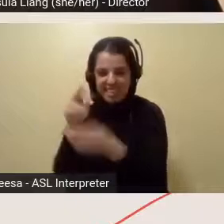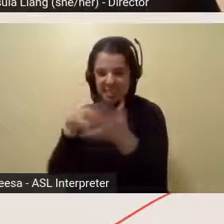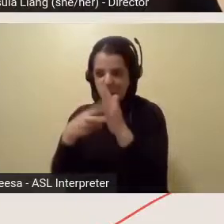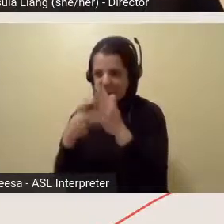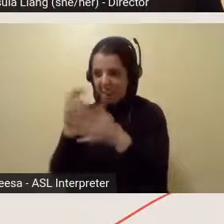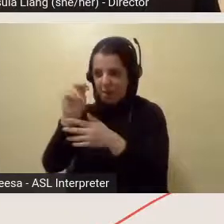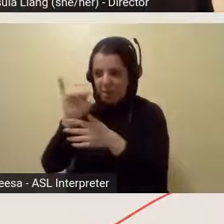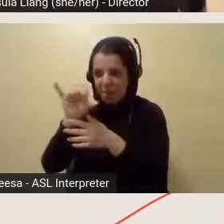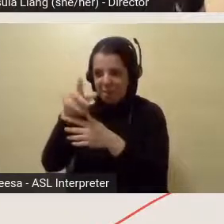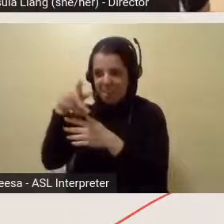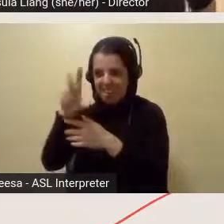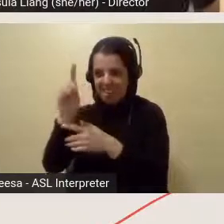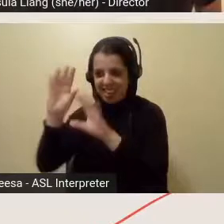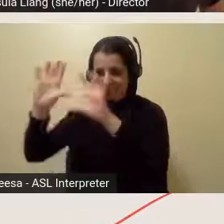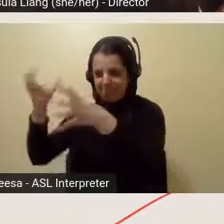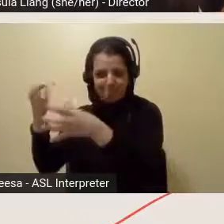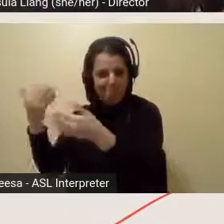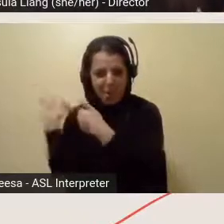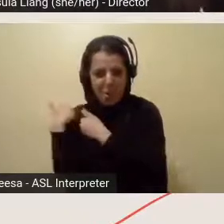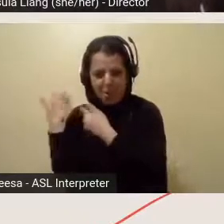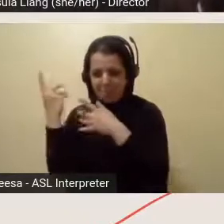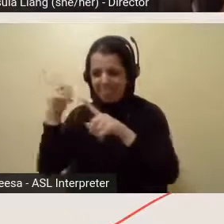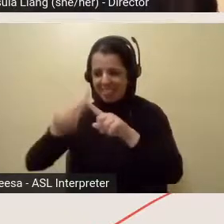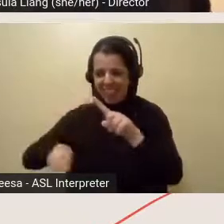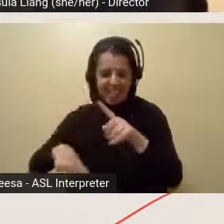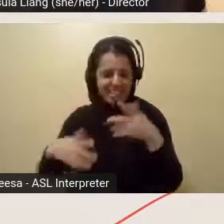is unassailable, then where does accountability go?